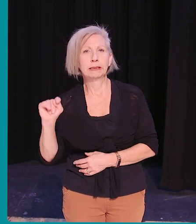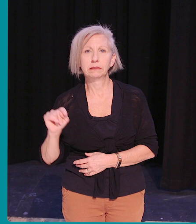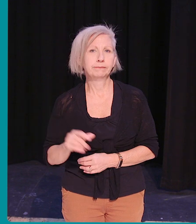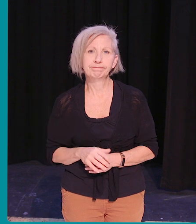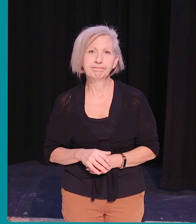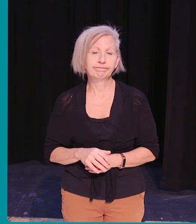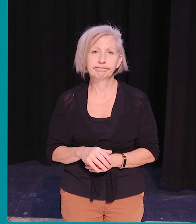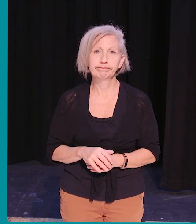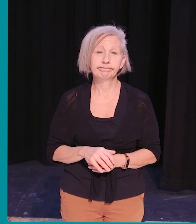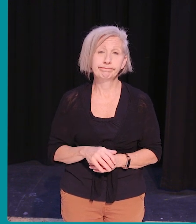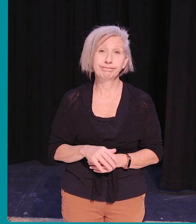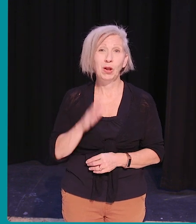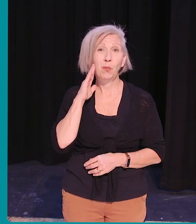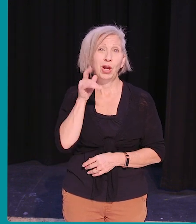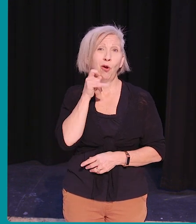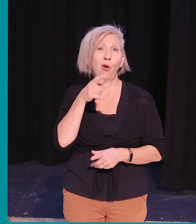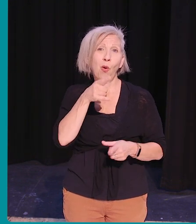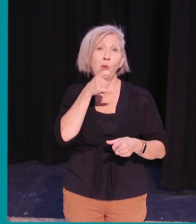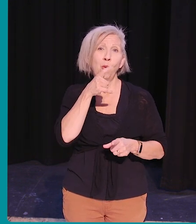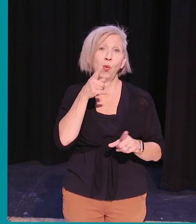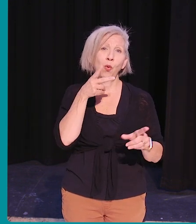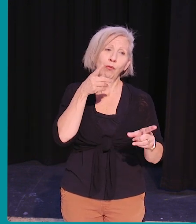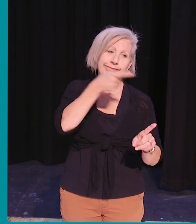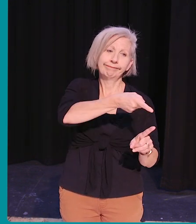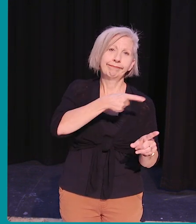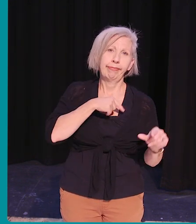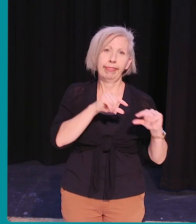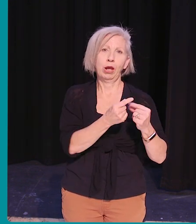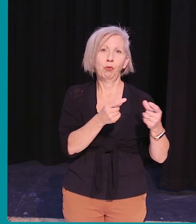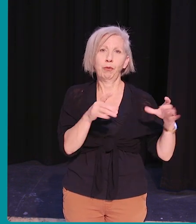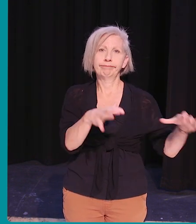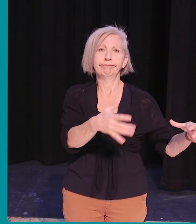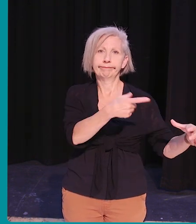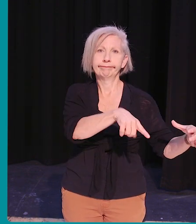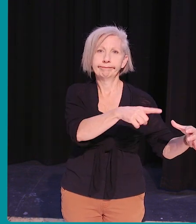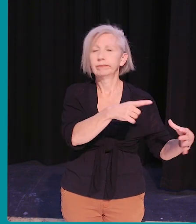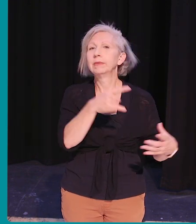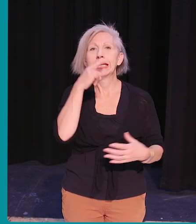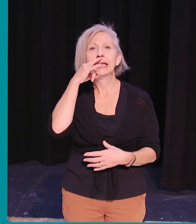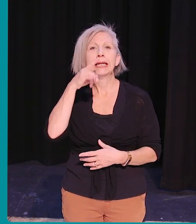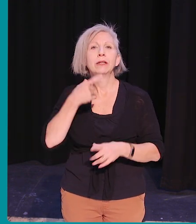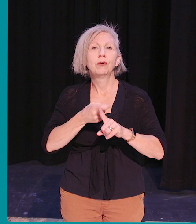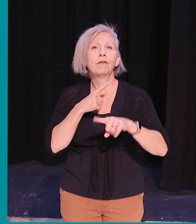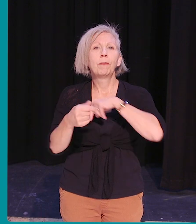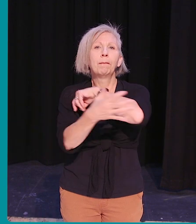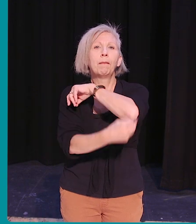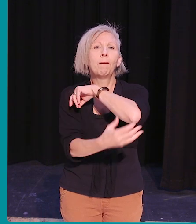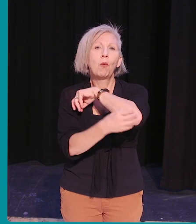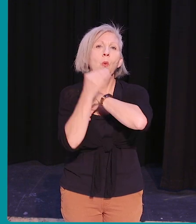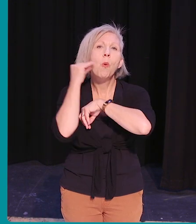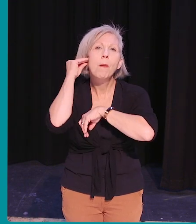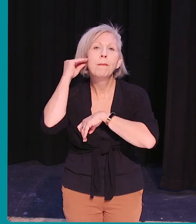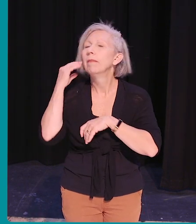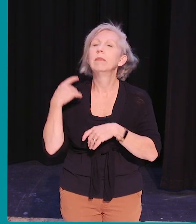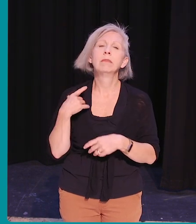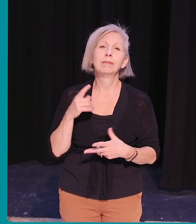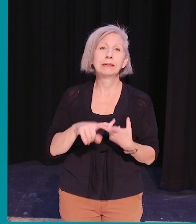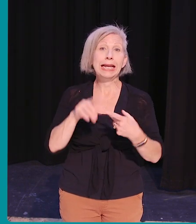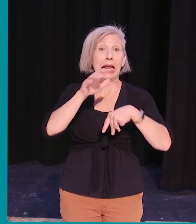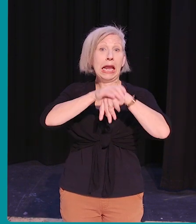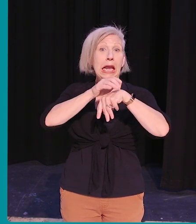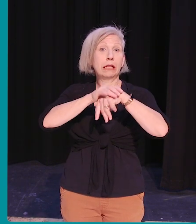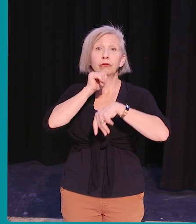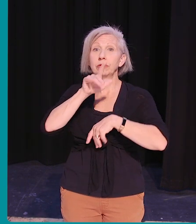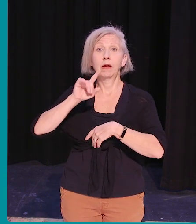And we know who the Jerrys are in our schools. They're the same kids they've always been, right? The kids who live in poverty, the kids for whom English is